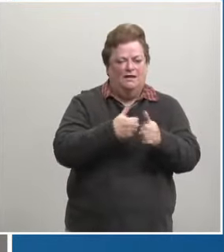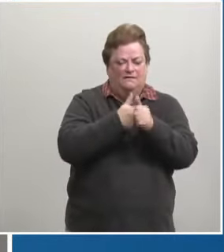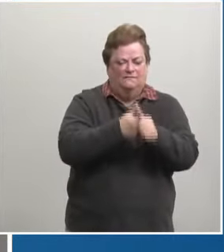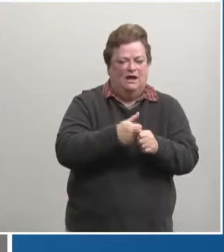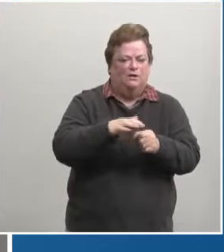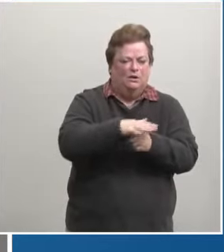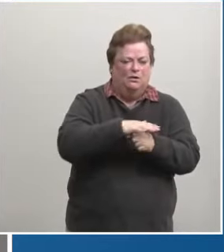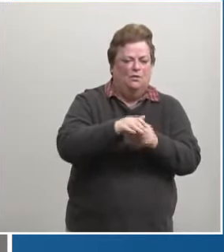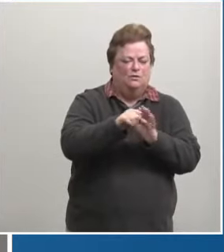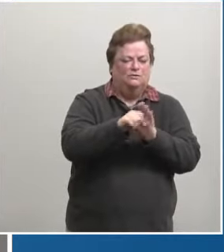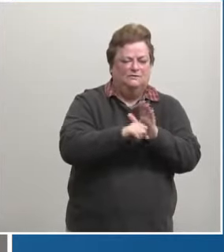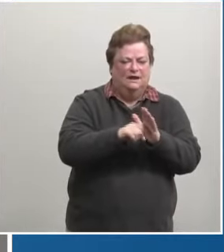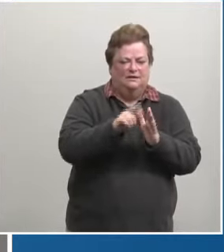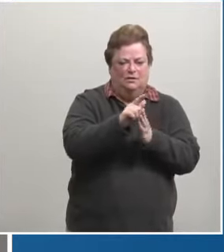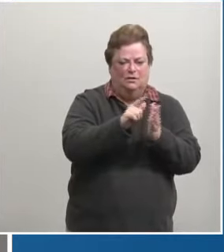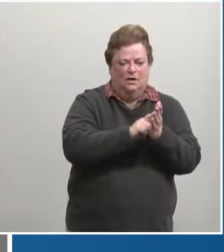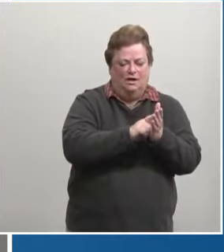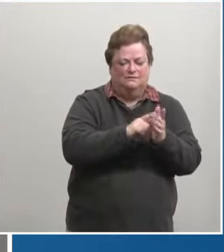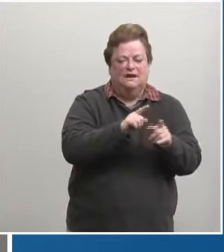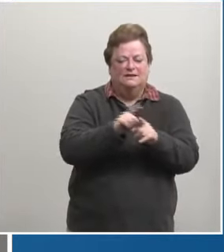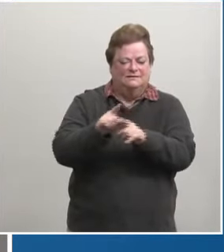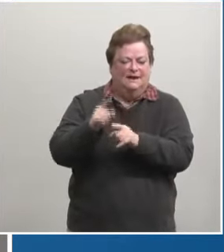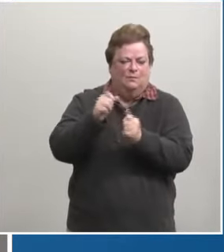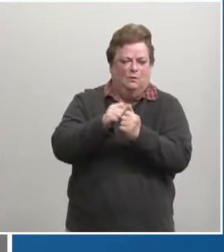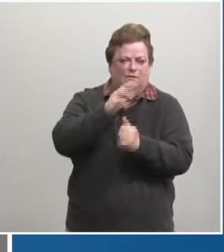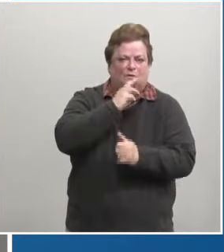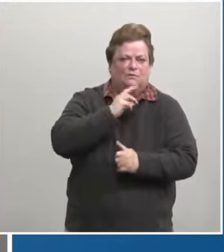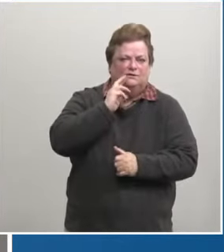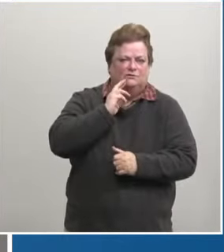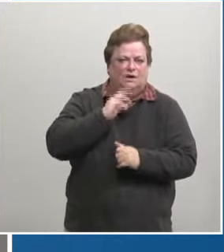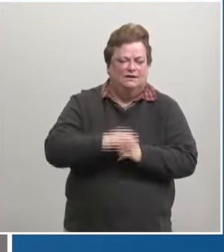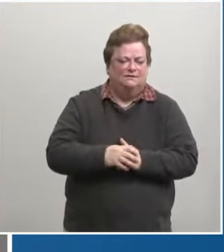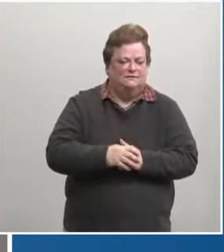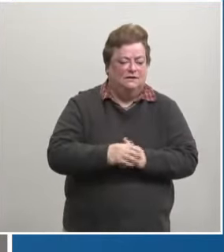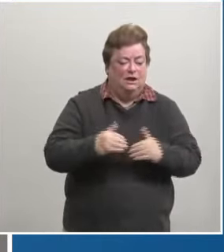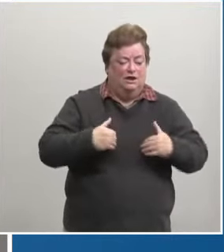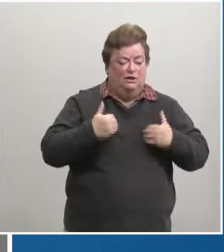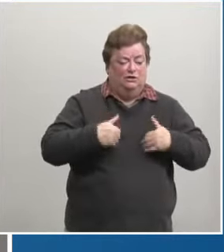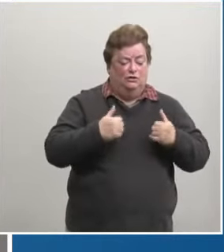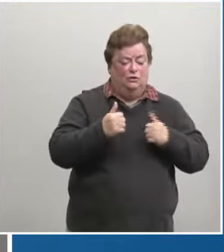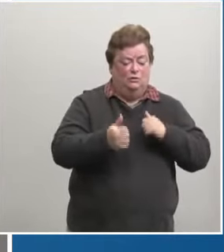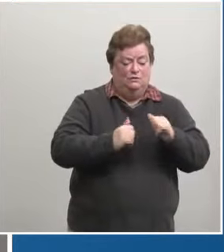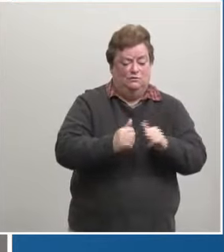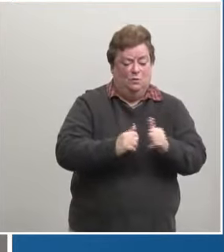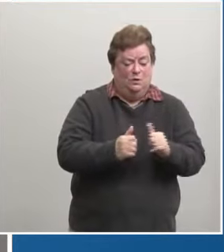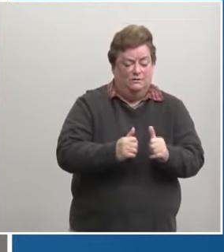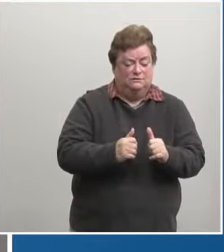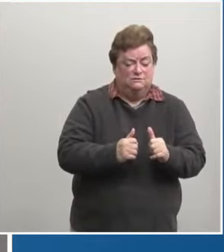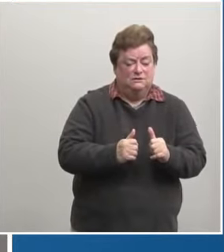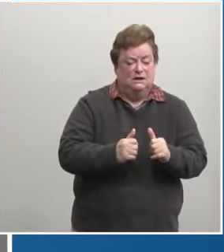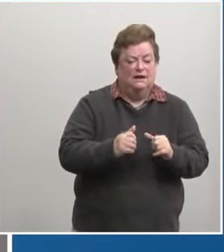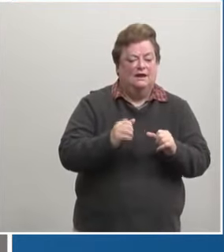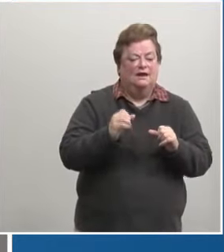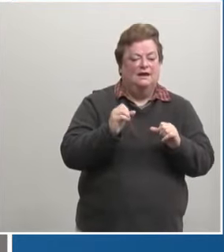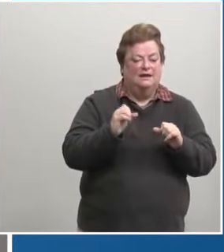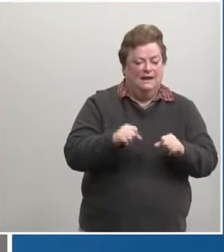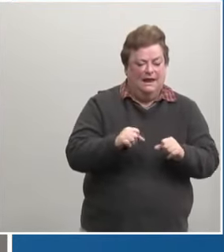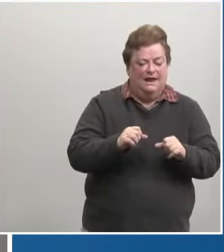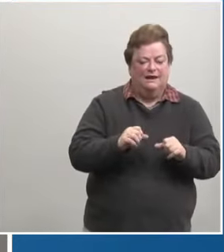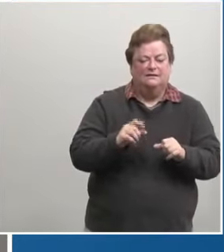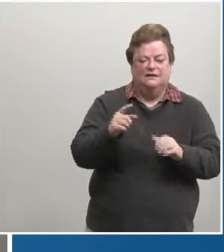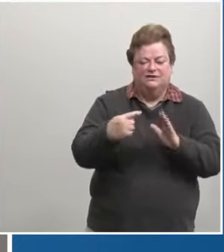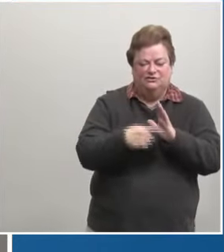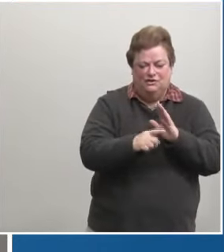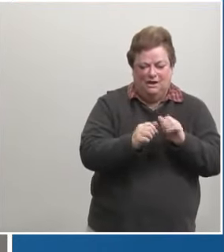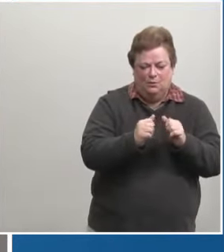laws, as well as restaurants. In youth sports, venues may seek Lincoln-Lancaster County Health